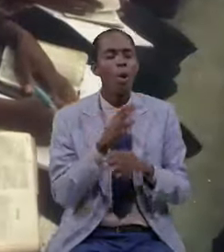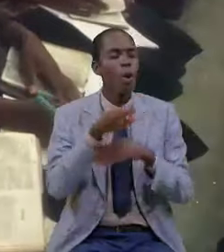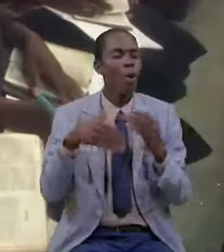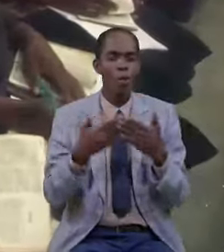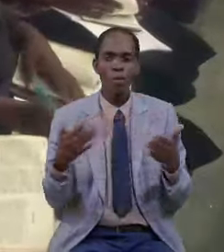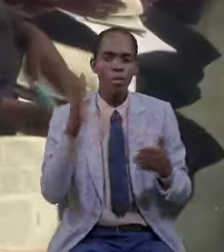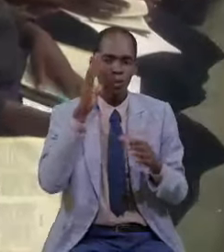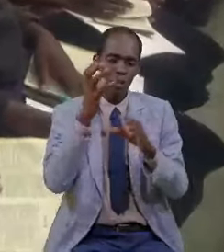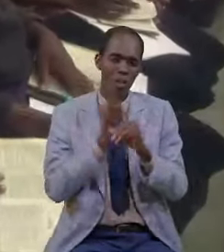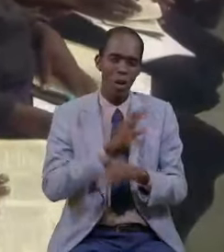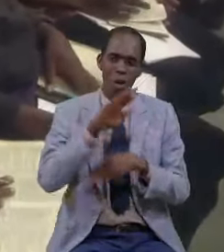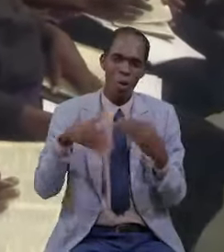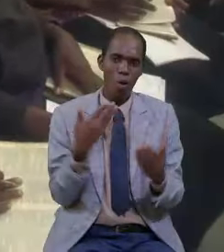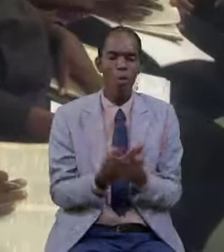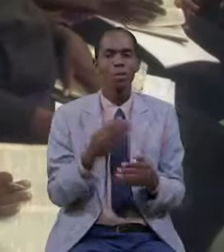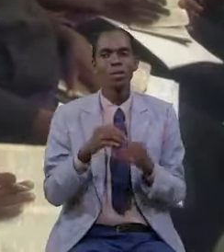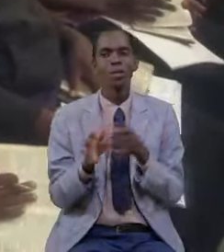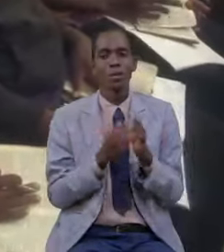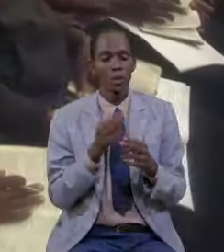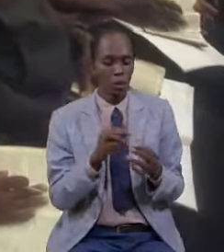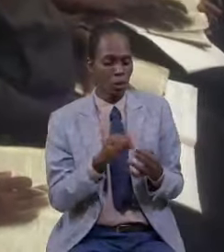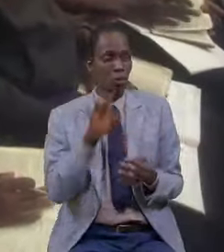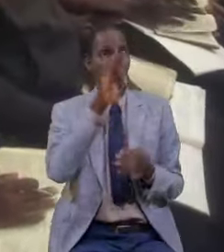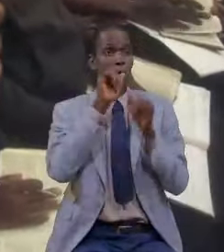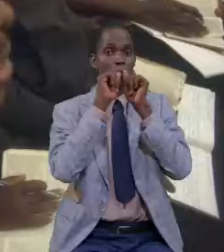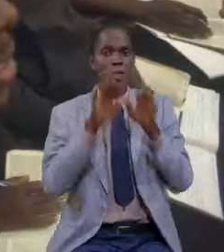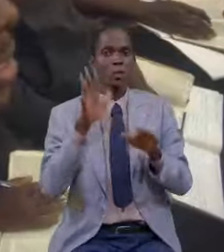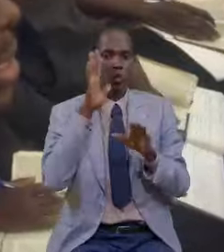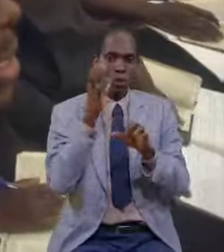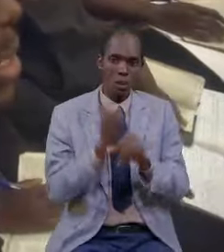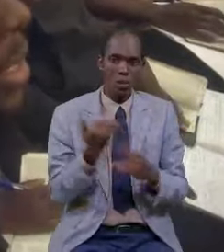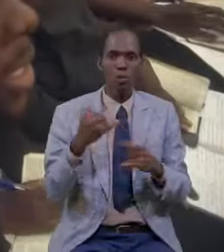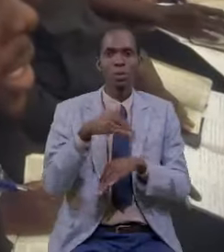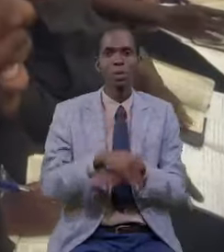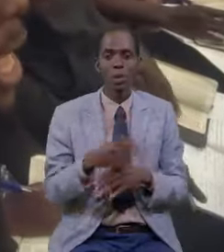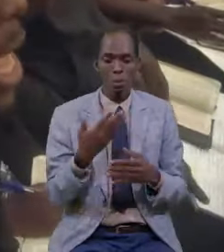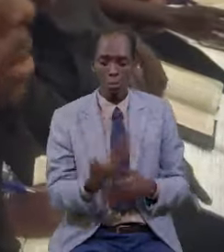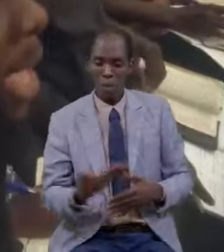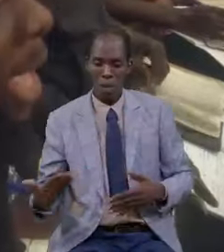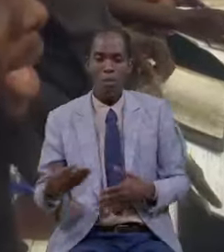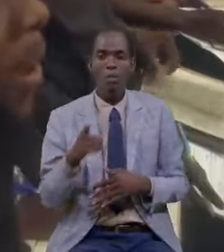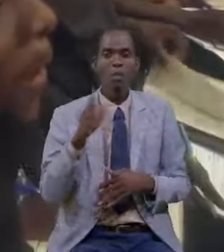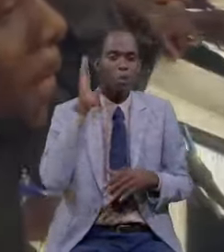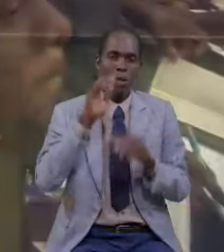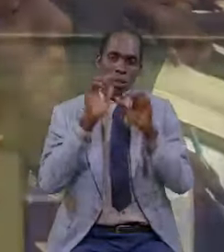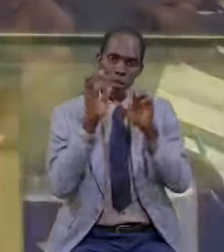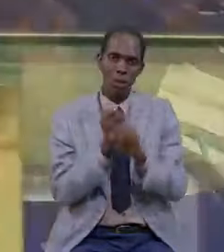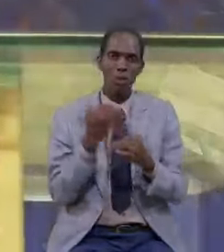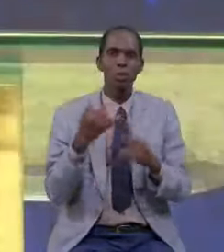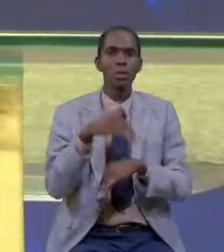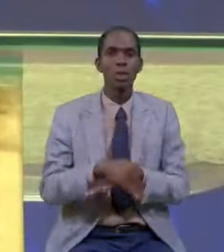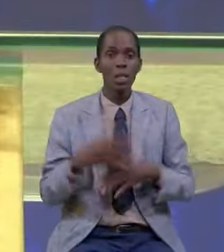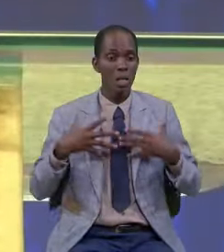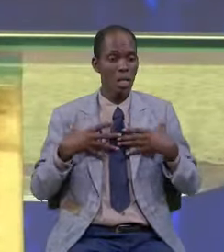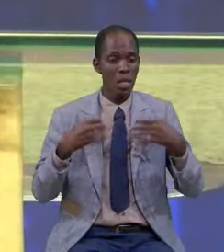are going to claim them tonight. Spiritual blessing you are going to have tonight. material blessing you are going to have tonight. Healing for